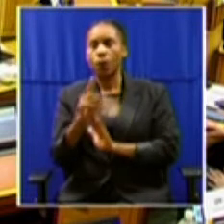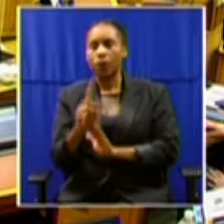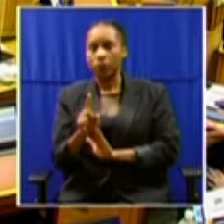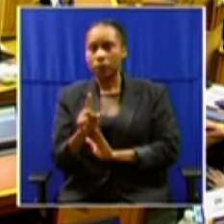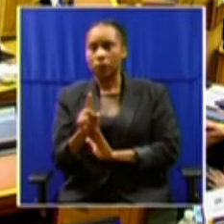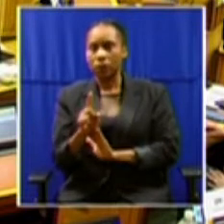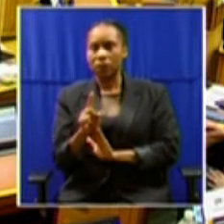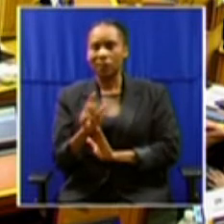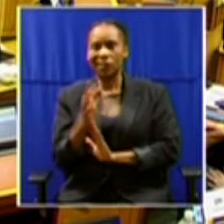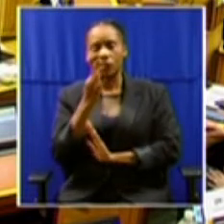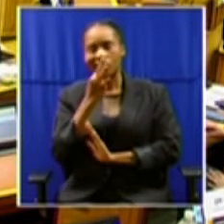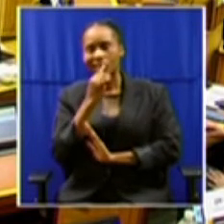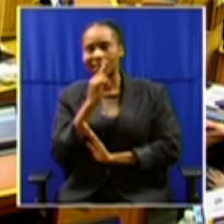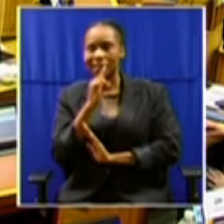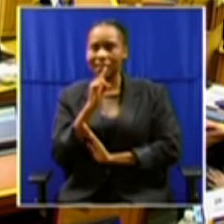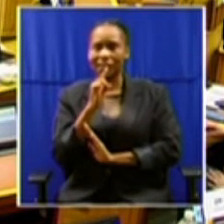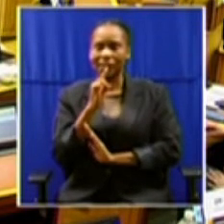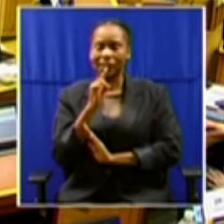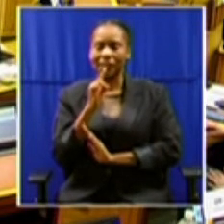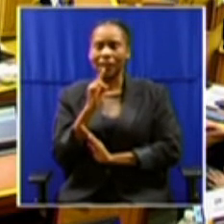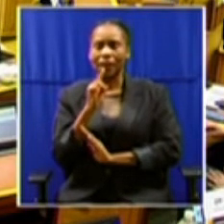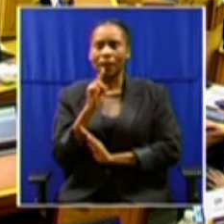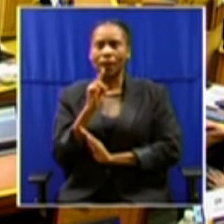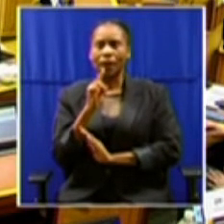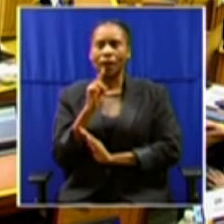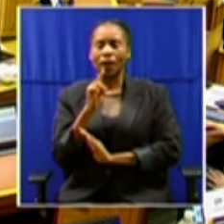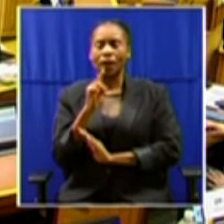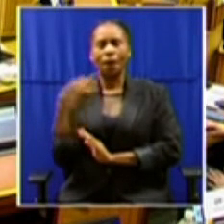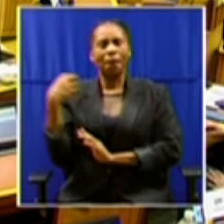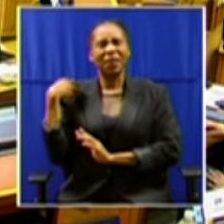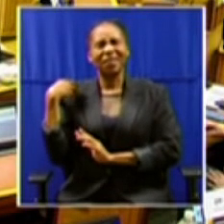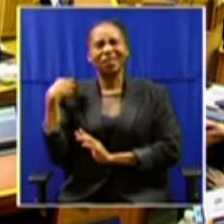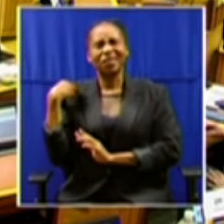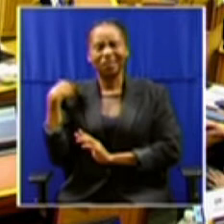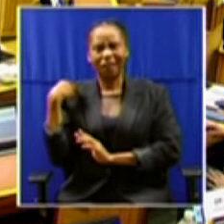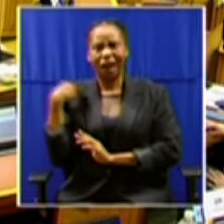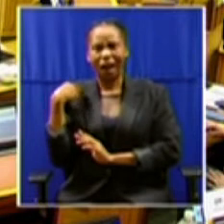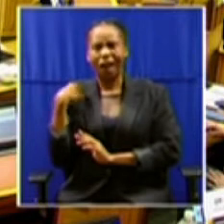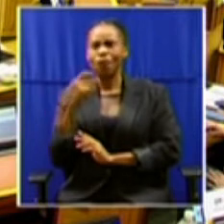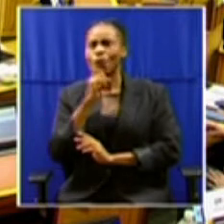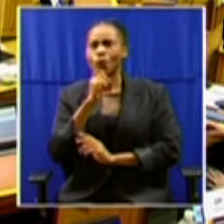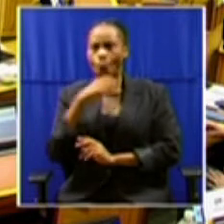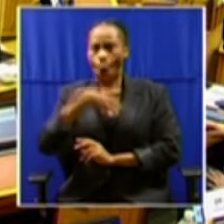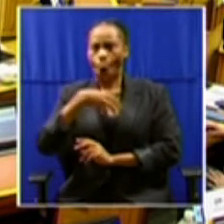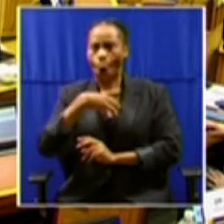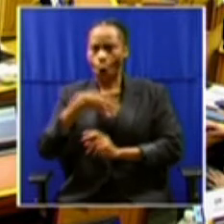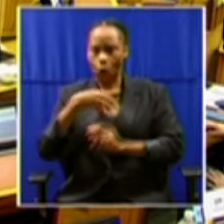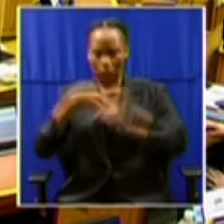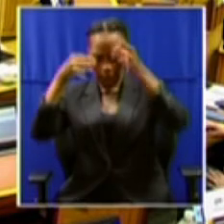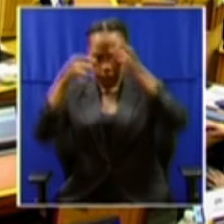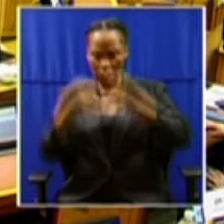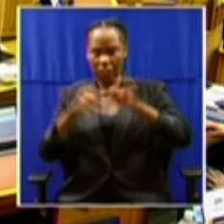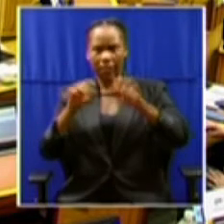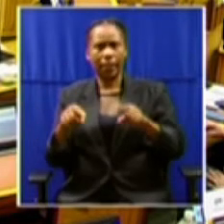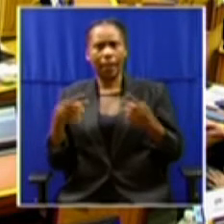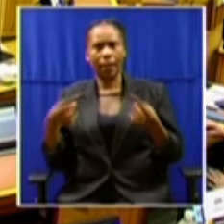the minister applying his or her discretion in a related matter.